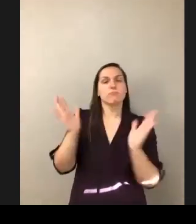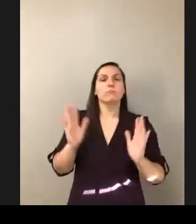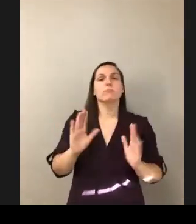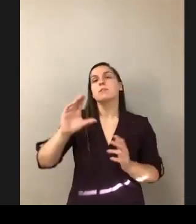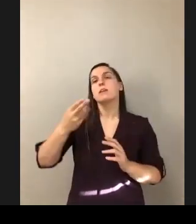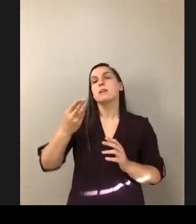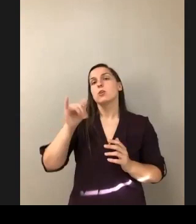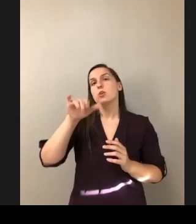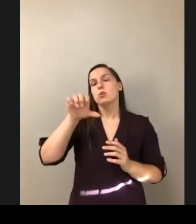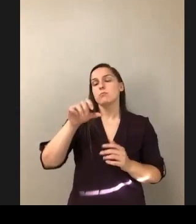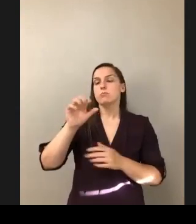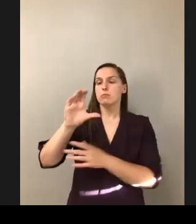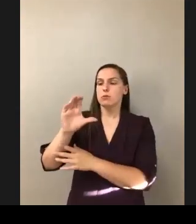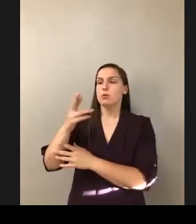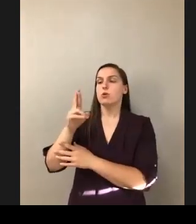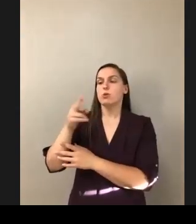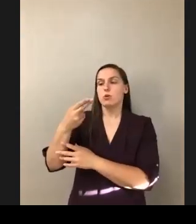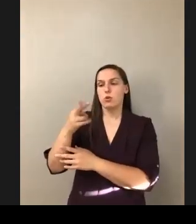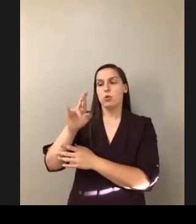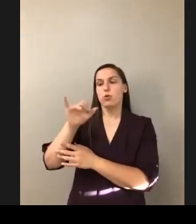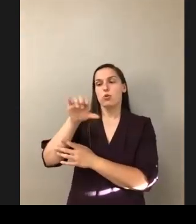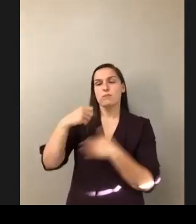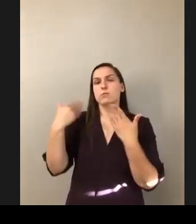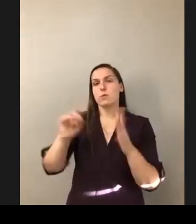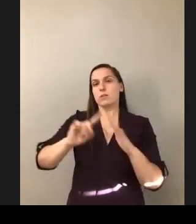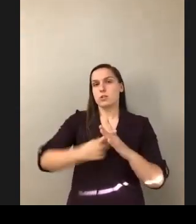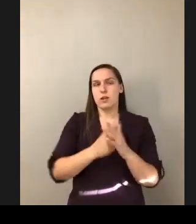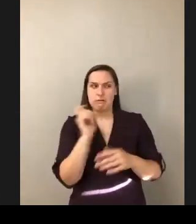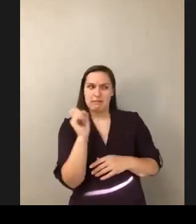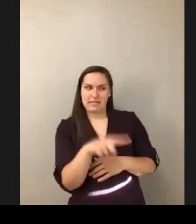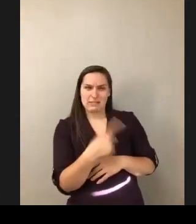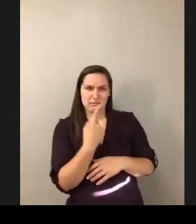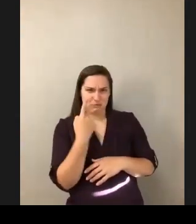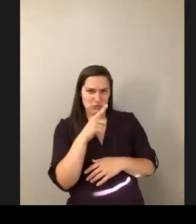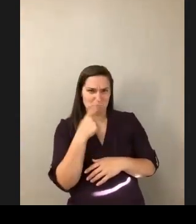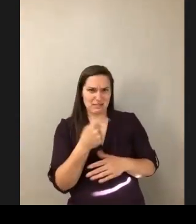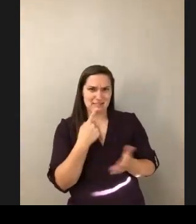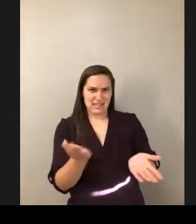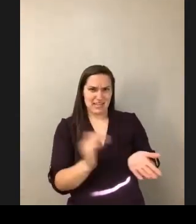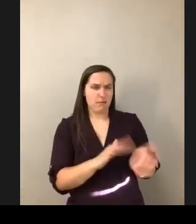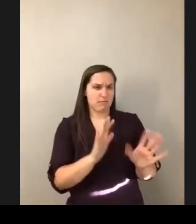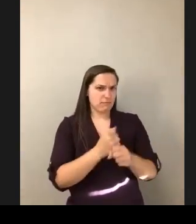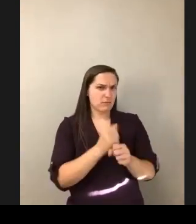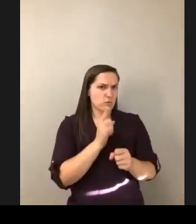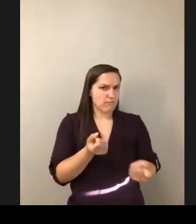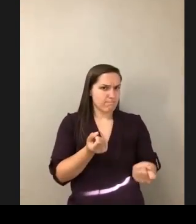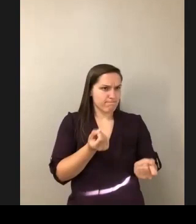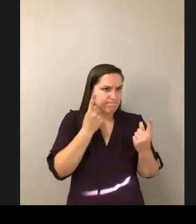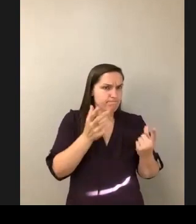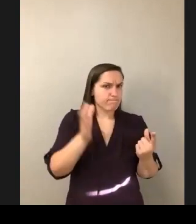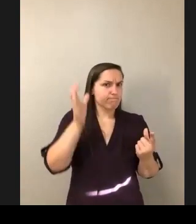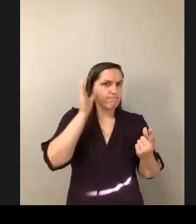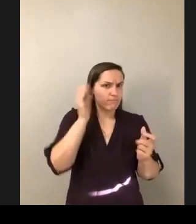off, please. Thank you. And I'm going to ask that you repeat the question. I want to make sure that I get everything in there. Acknowledging your